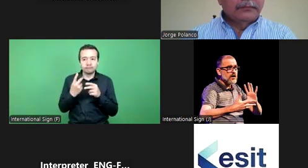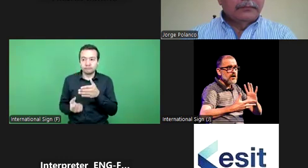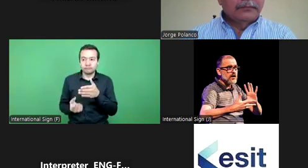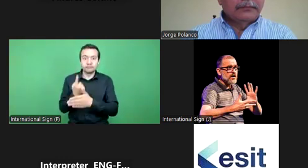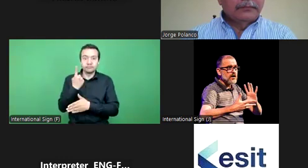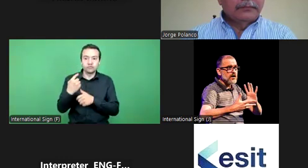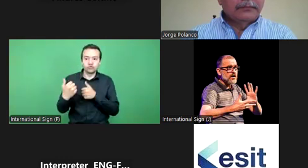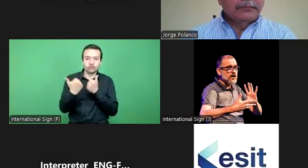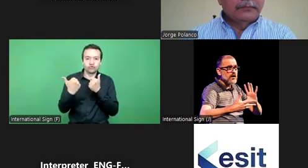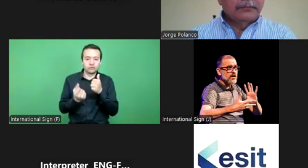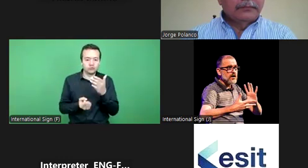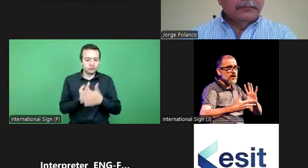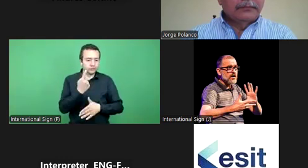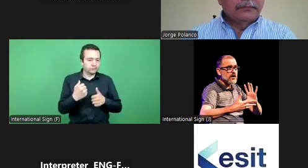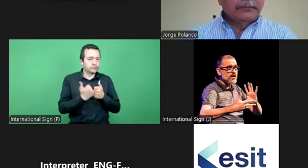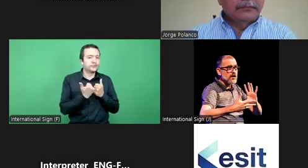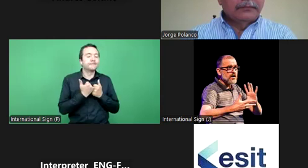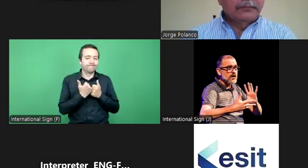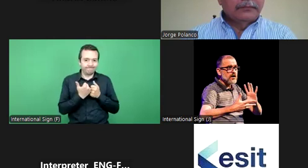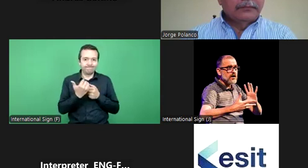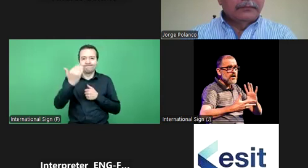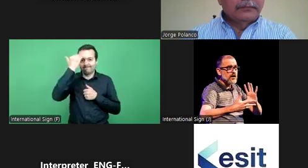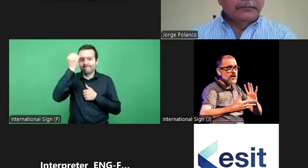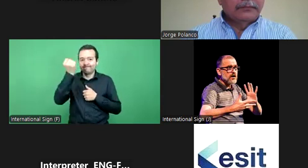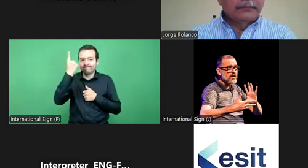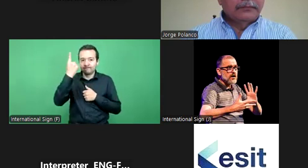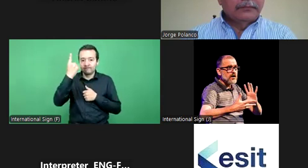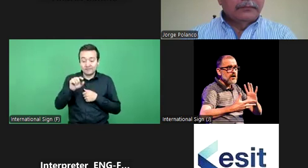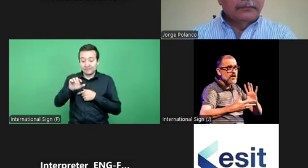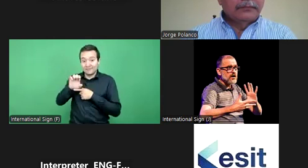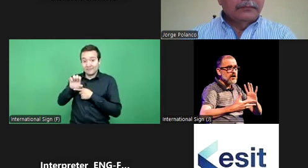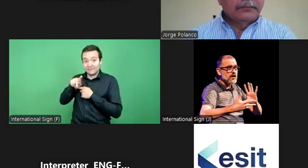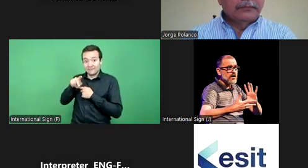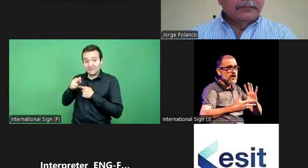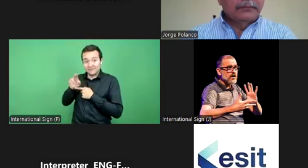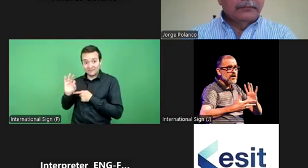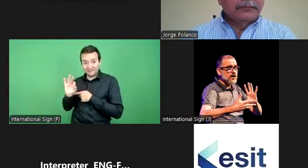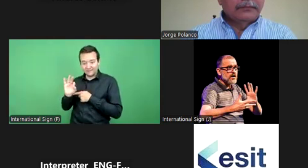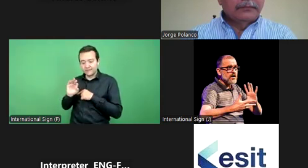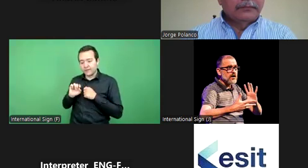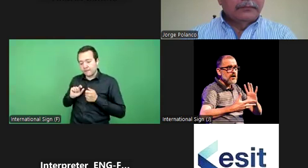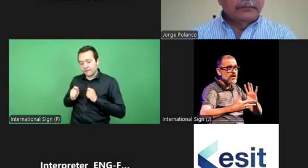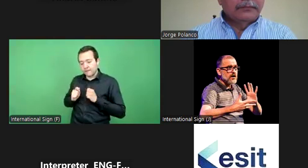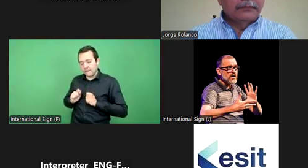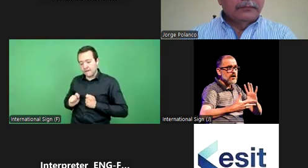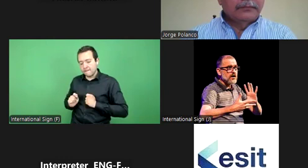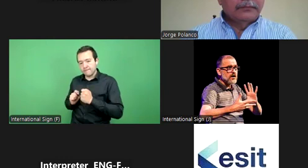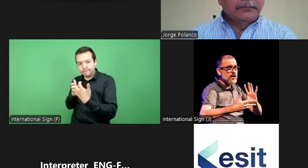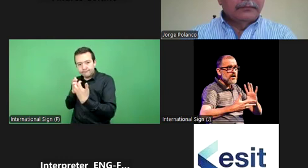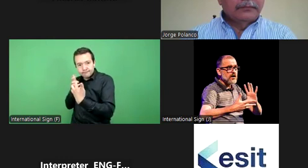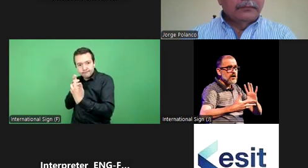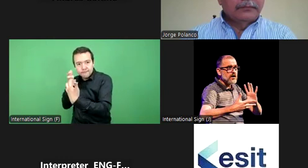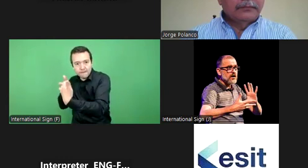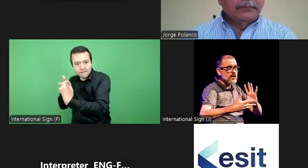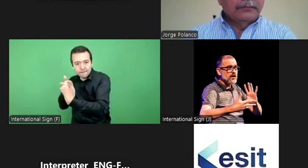to fit our specific public health content and model, focusing on areas most relevant to the population's